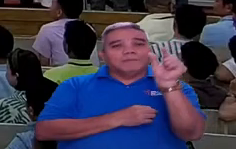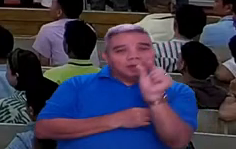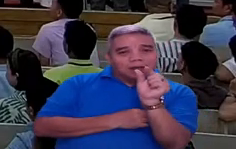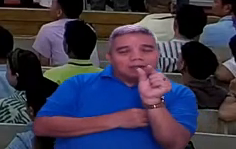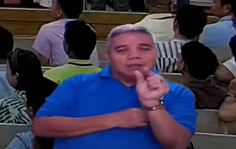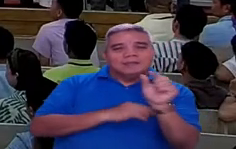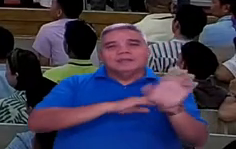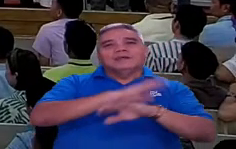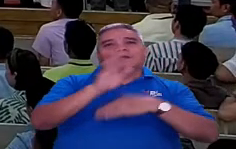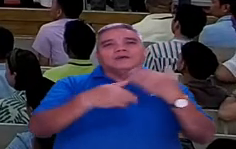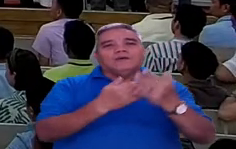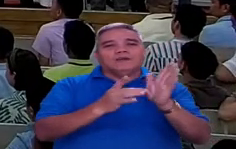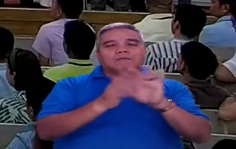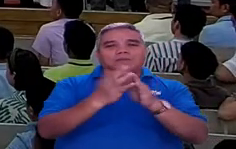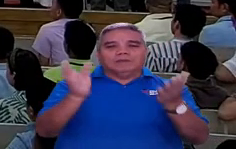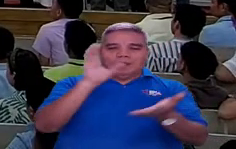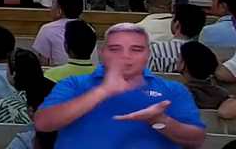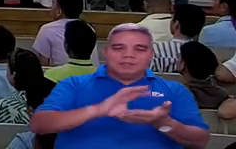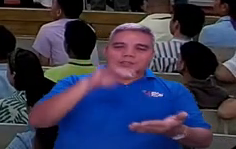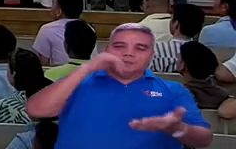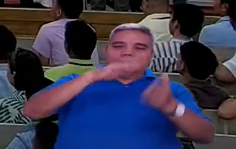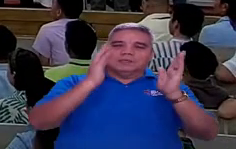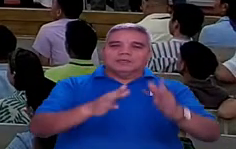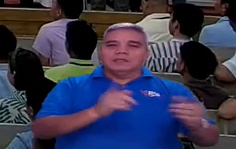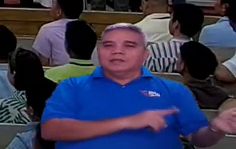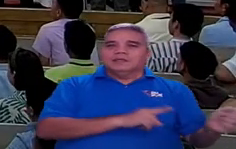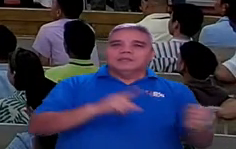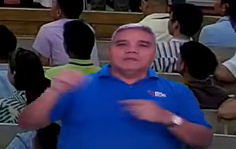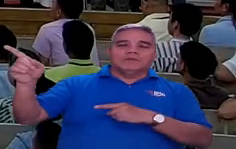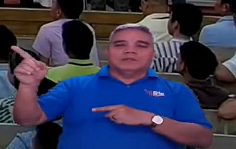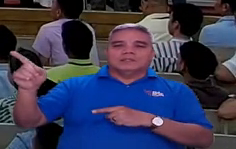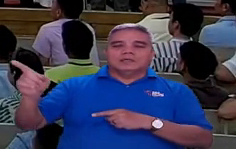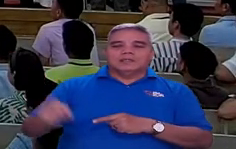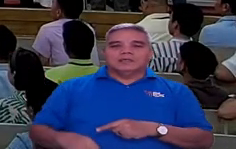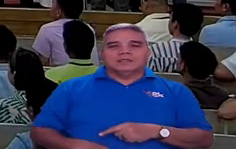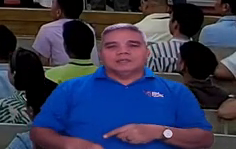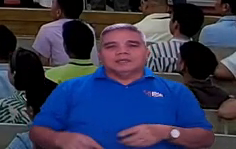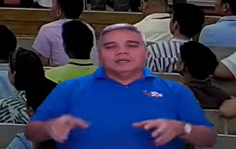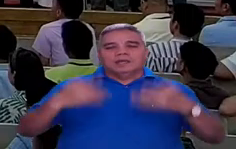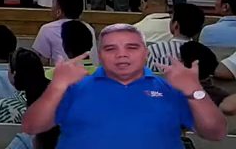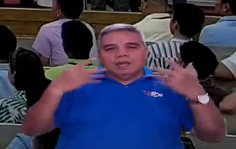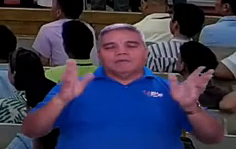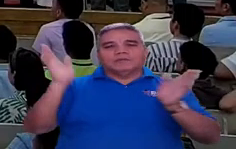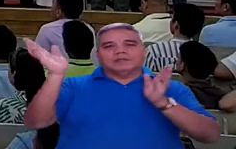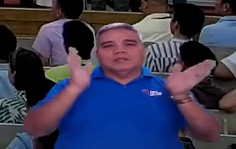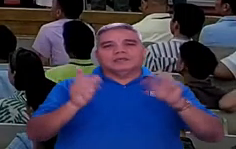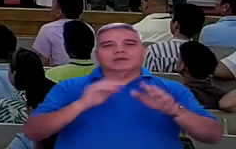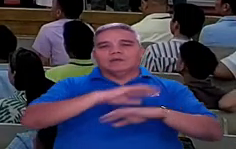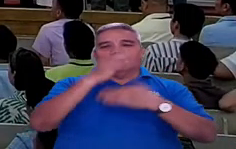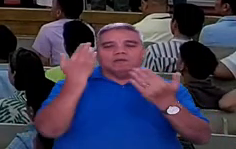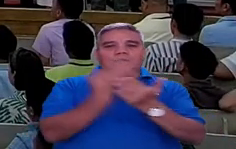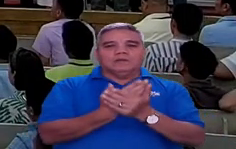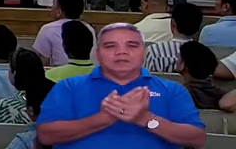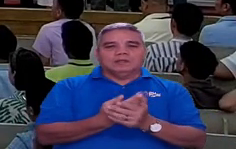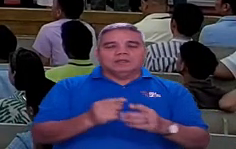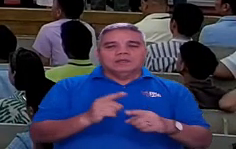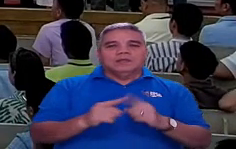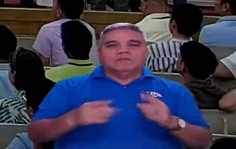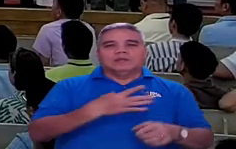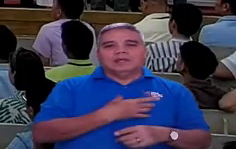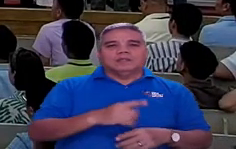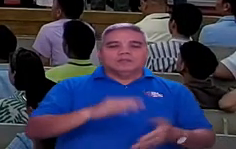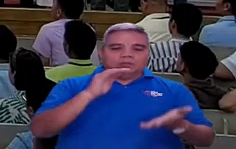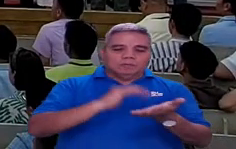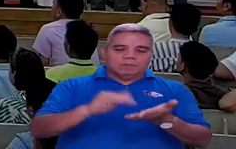Alright? All Bible College students to proceed to the stage after the service. Alright? Tanan Bible College students, Brother Chaddy would